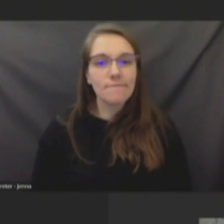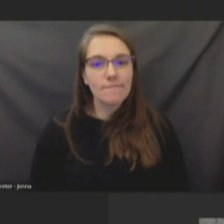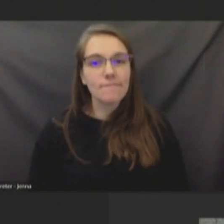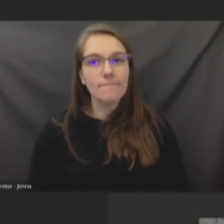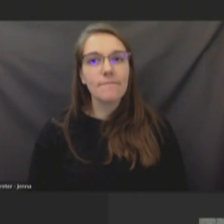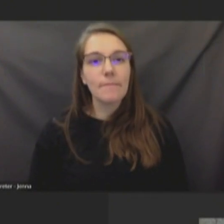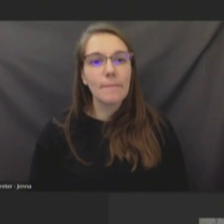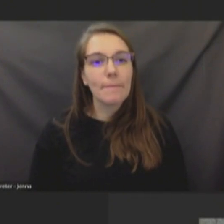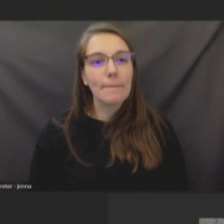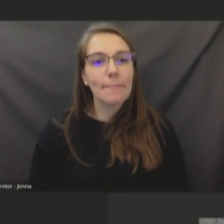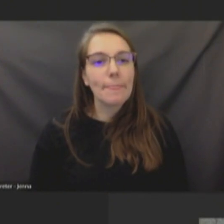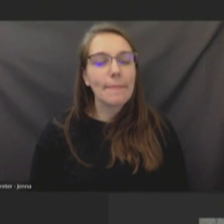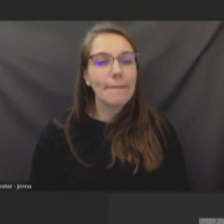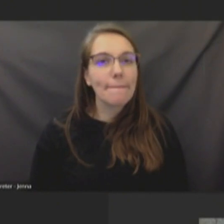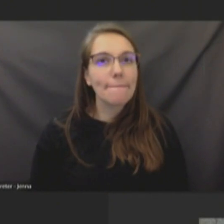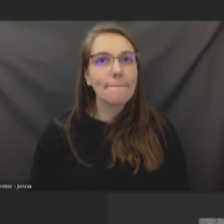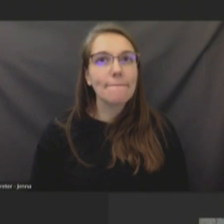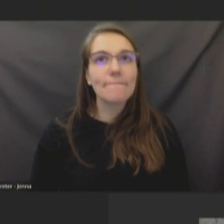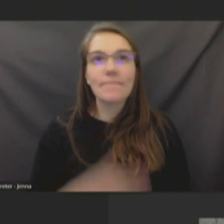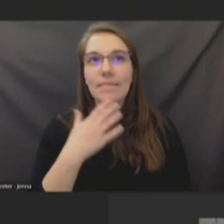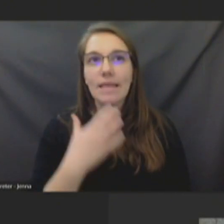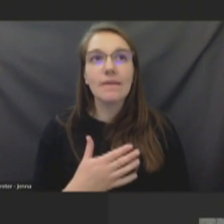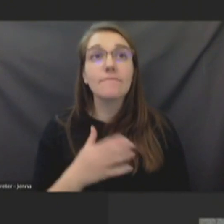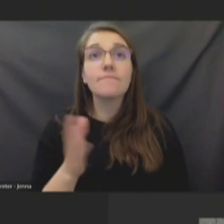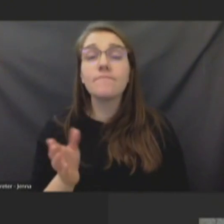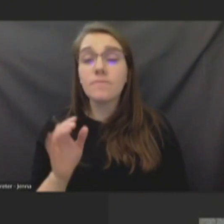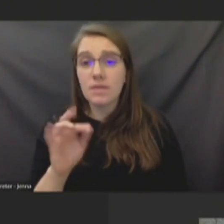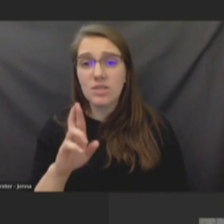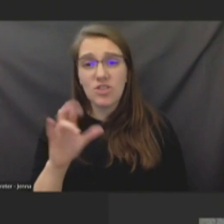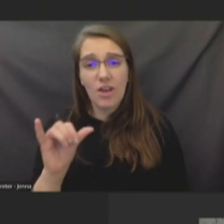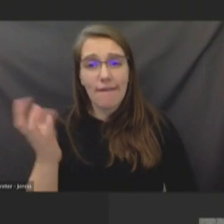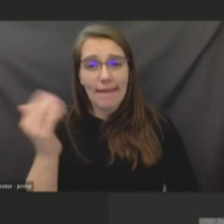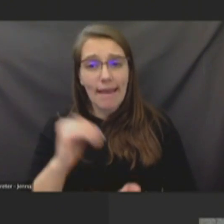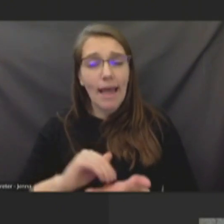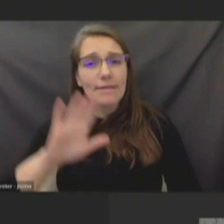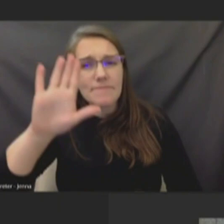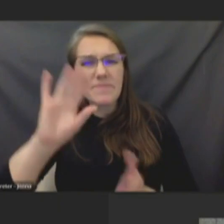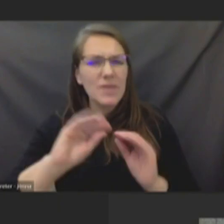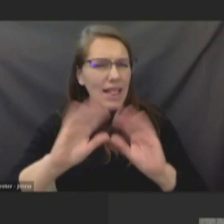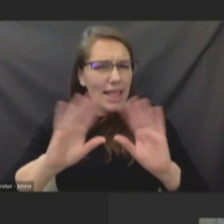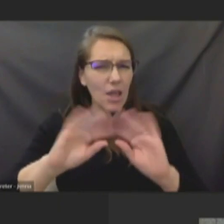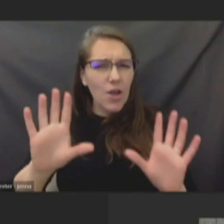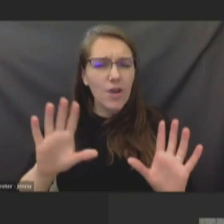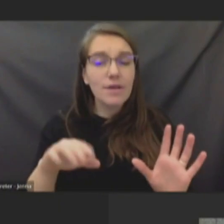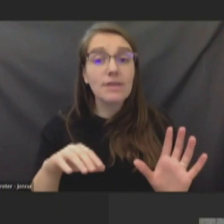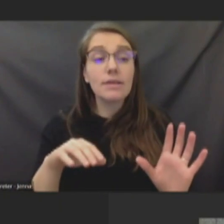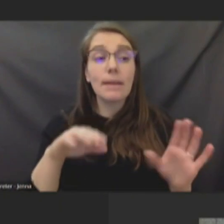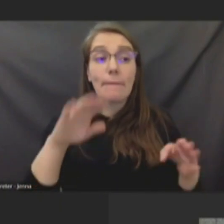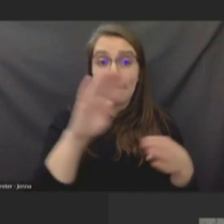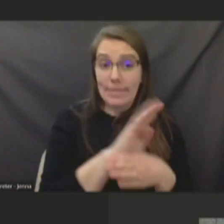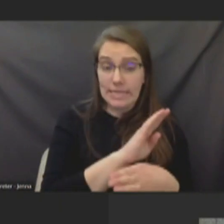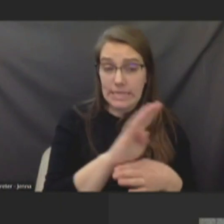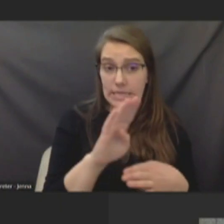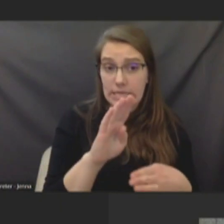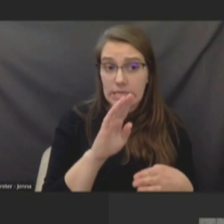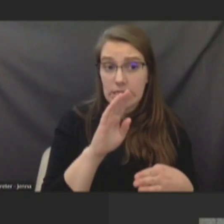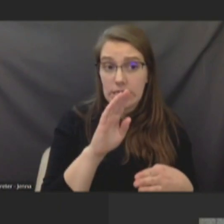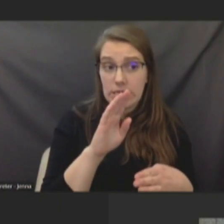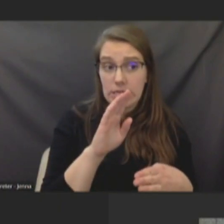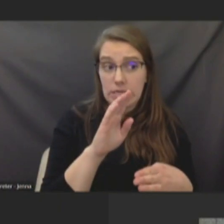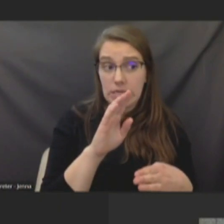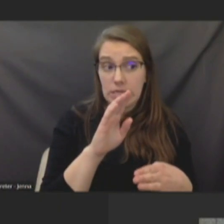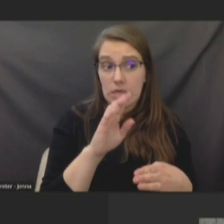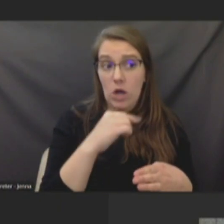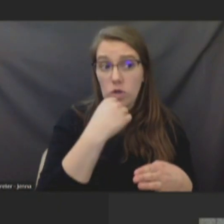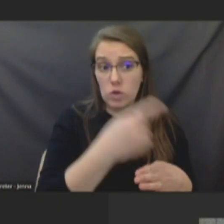So, Jerry again. So just so I'm clear, businesses are being instructed